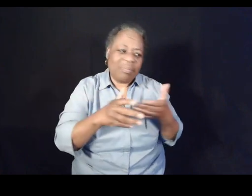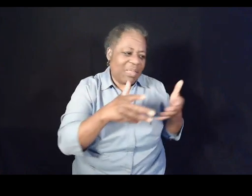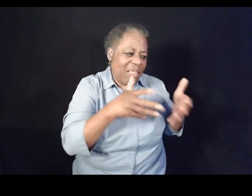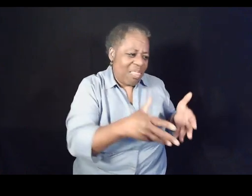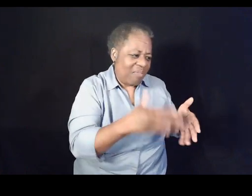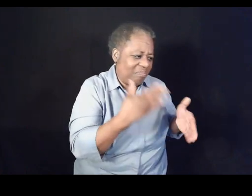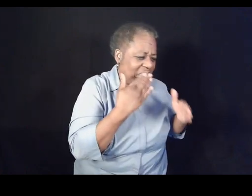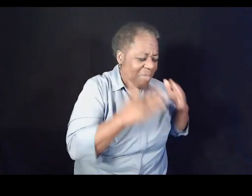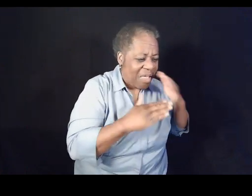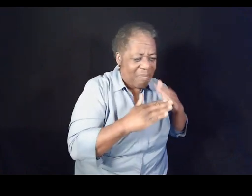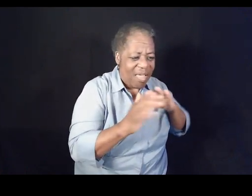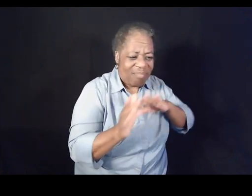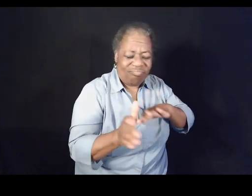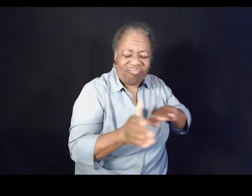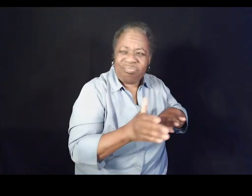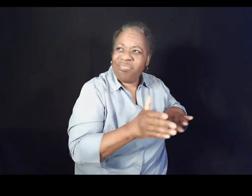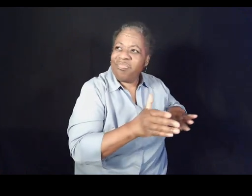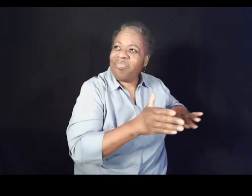alive.